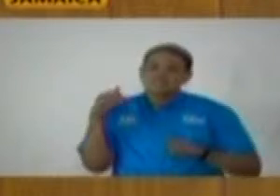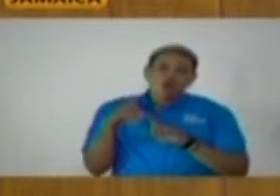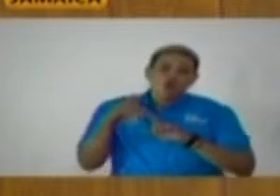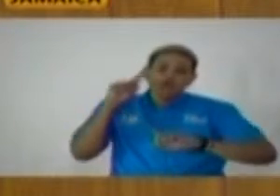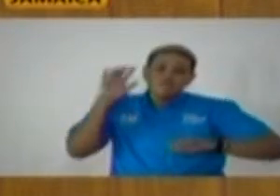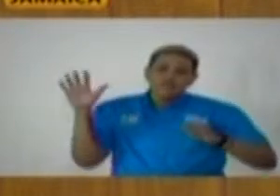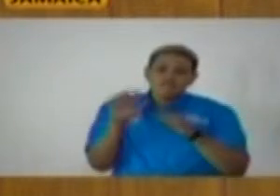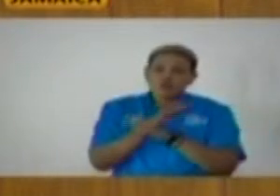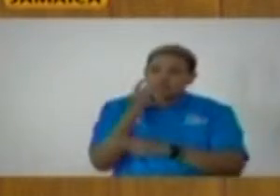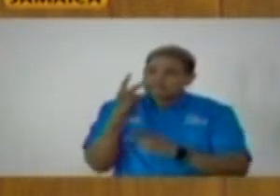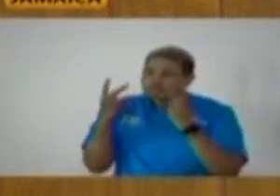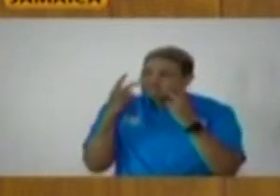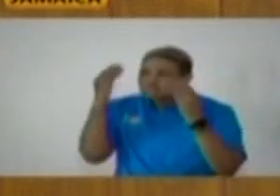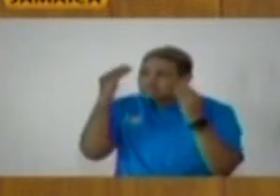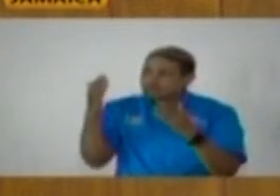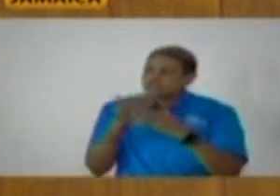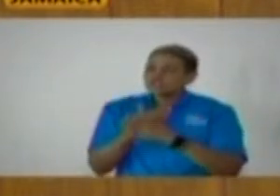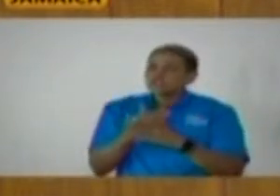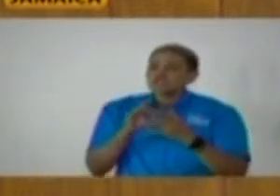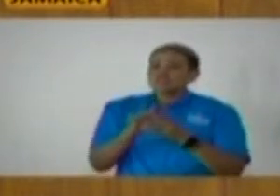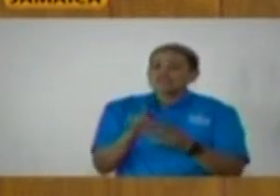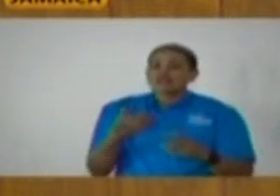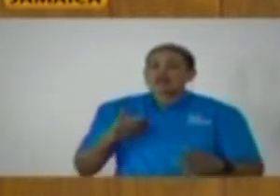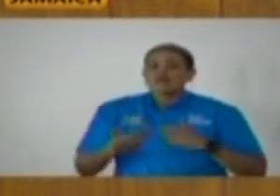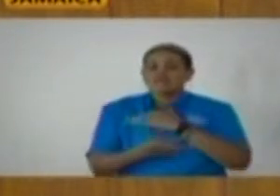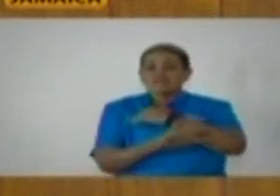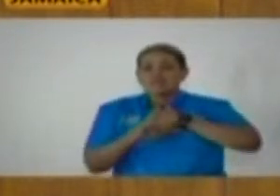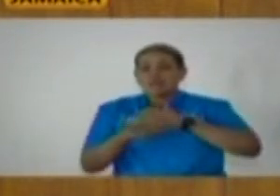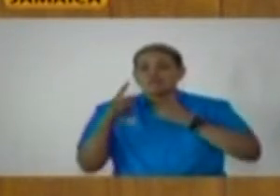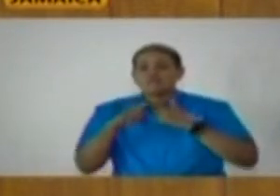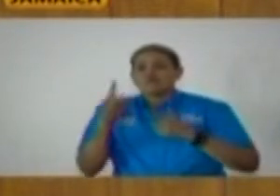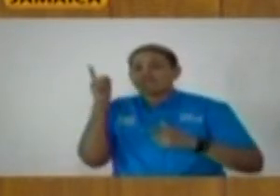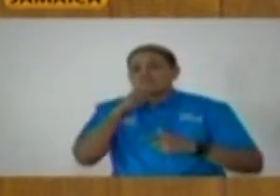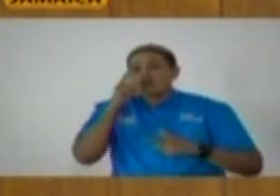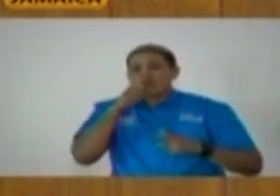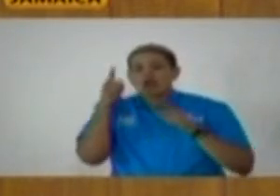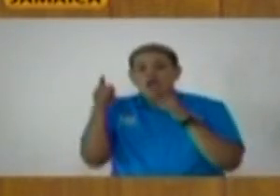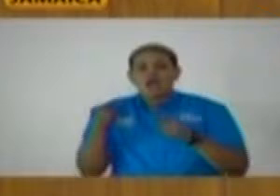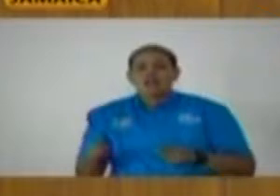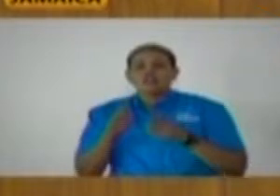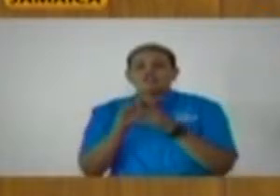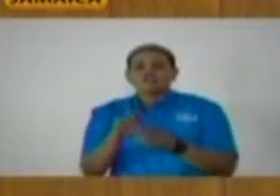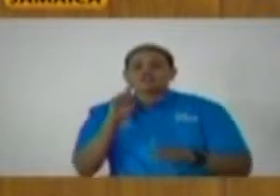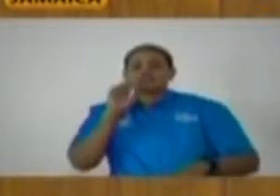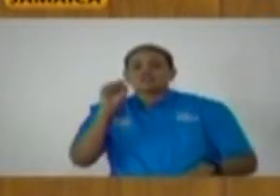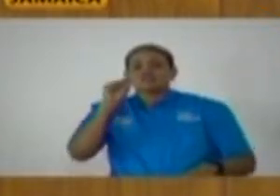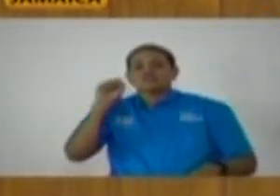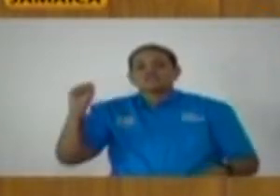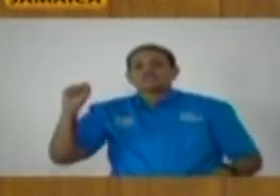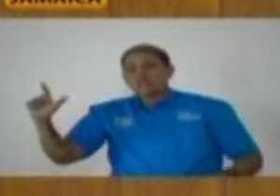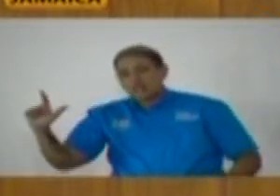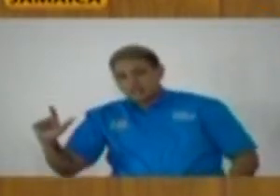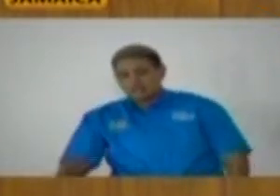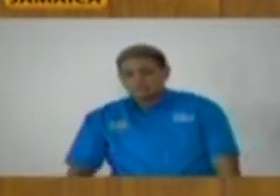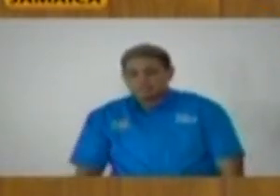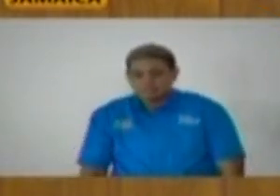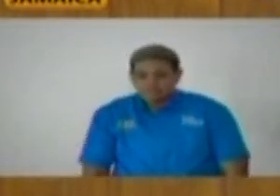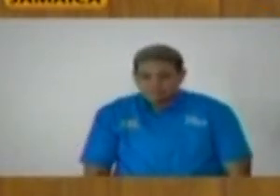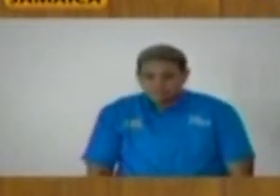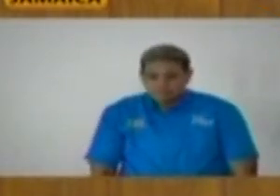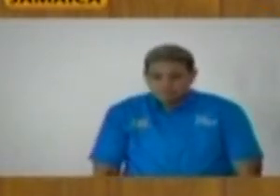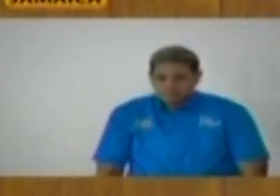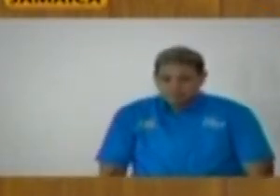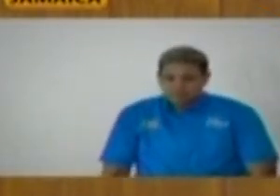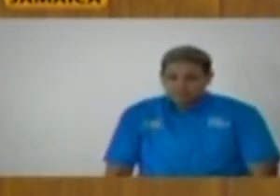full transparency in the handling of the theft and the fraud allegations at Stocks and Securities Limited.